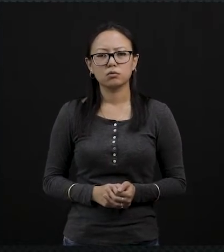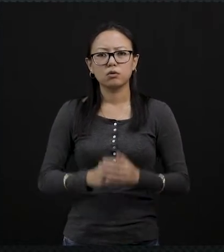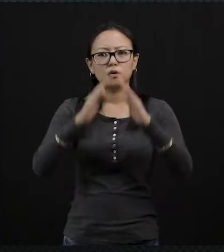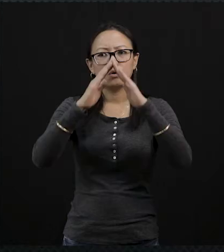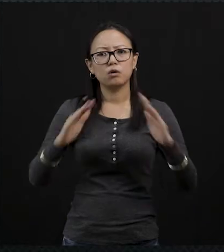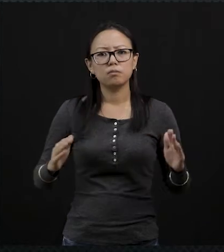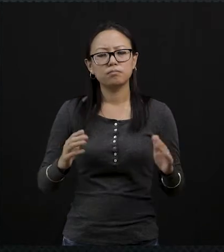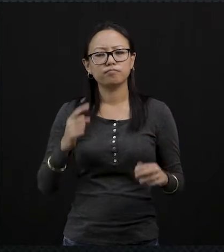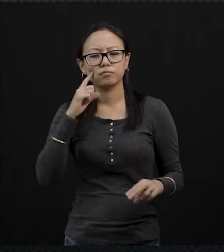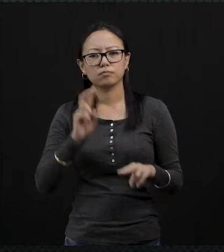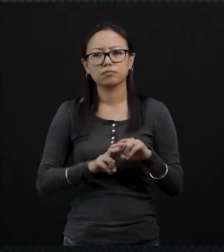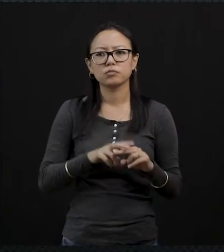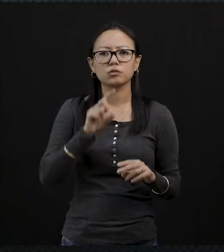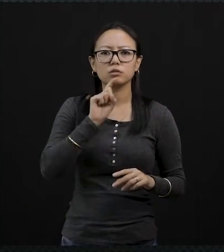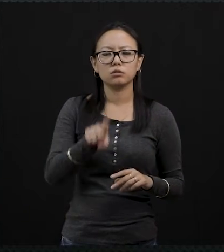say home?